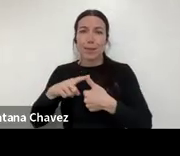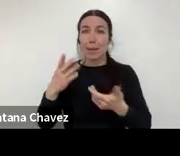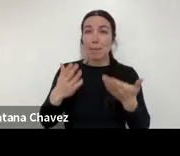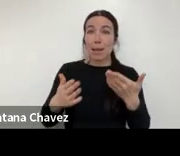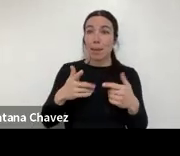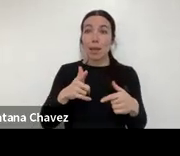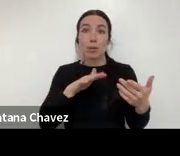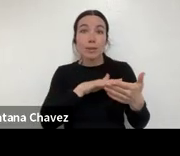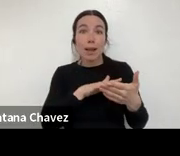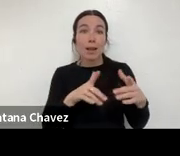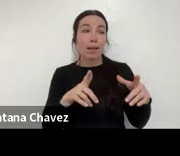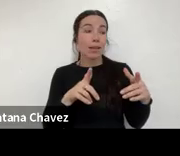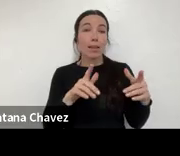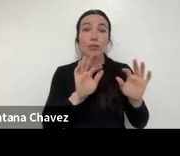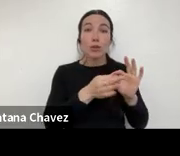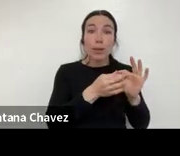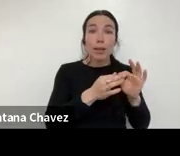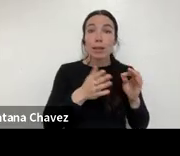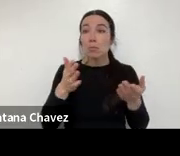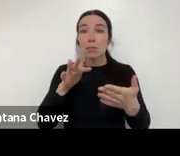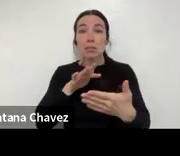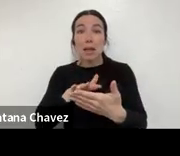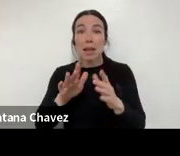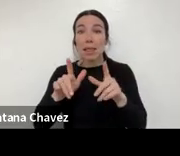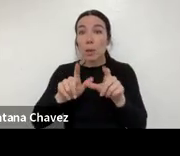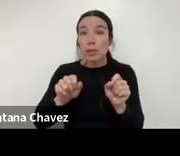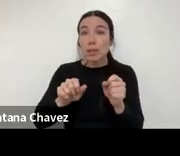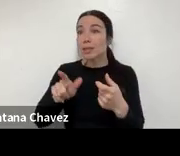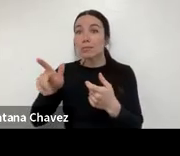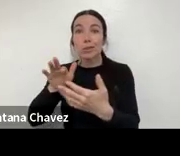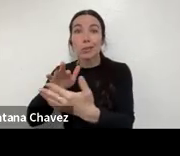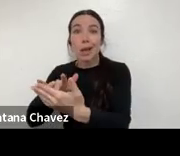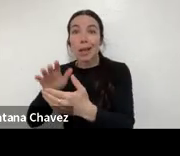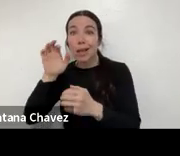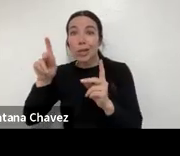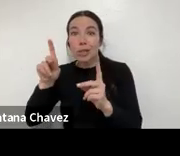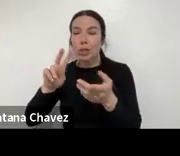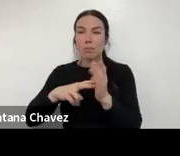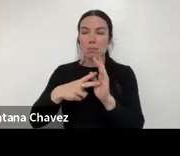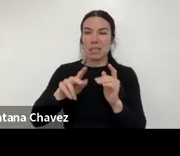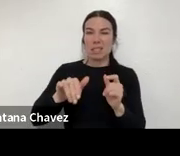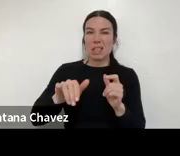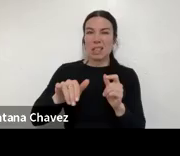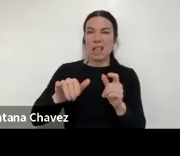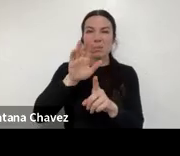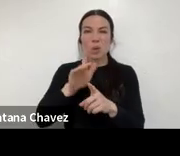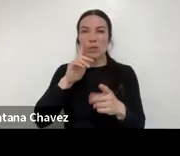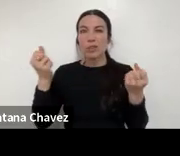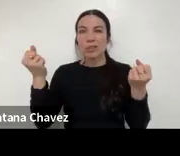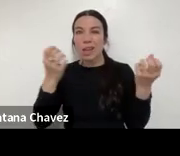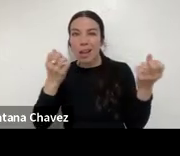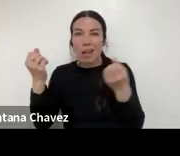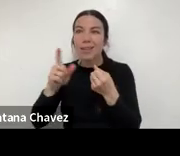linguistics, you might come from education. And so your exposure to the deaf community will be very